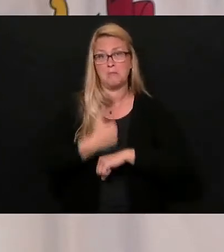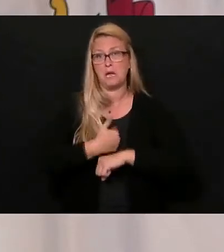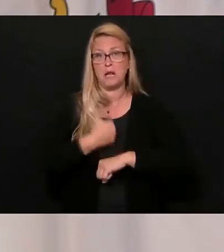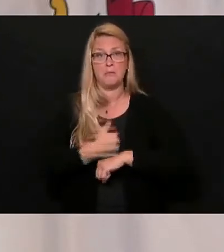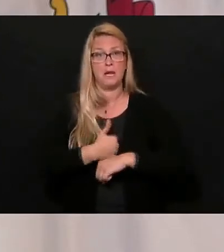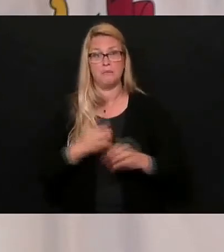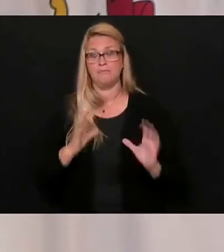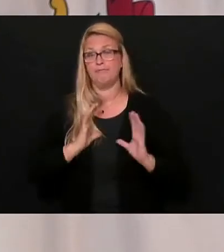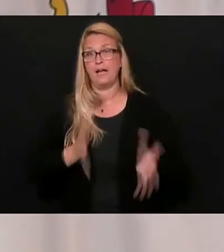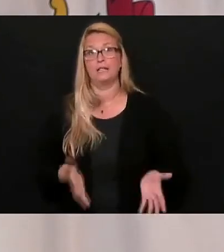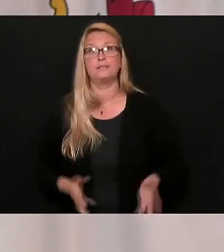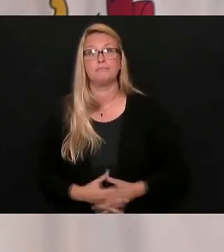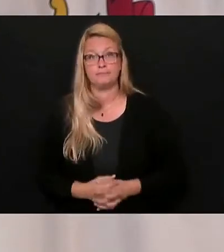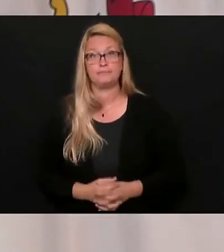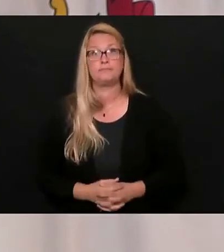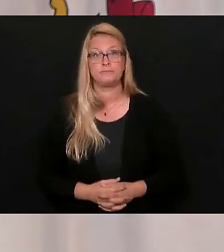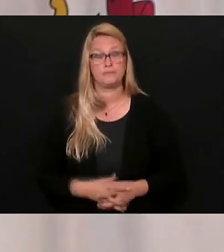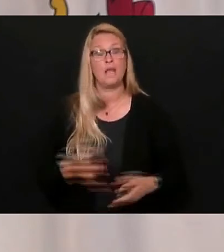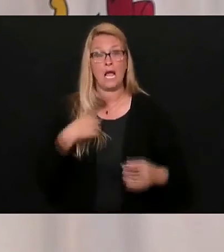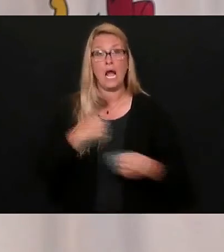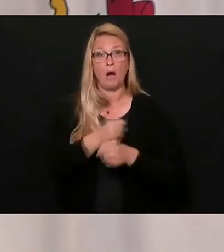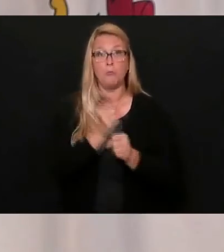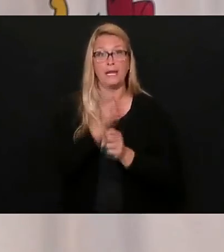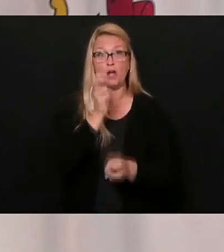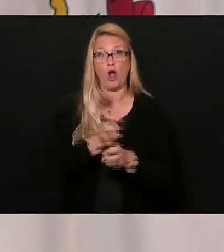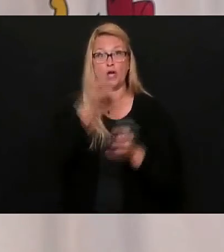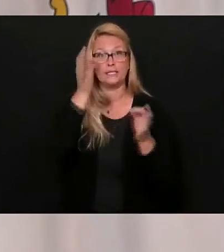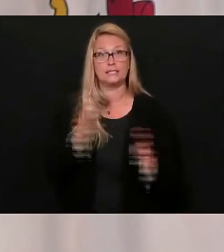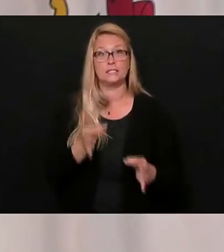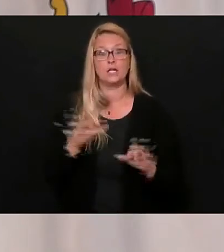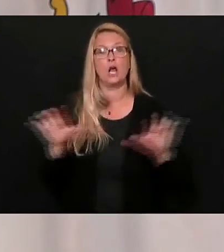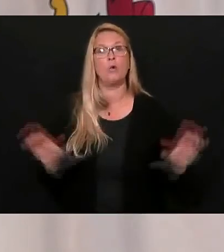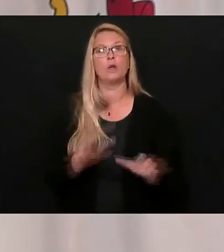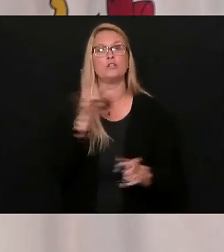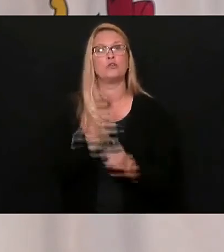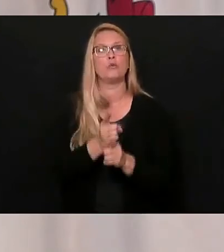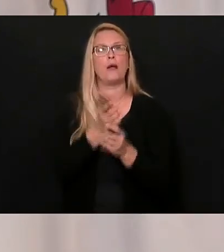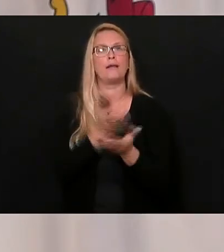me. I'll make the tough decisions because I'll do the right thing for our state.